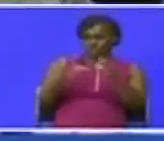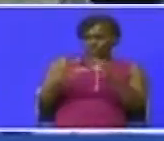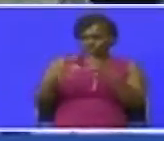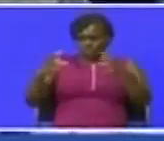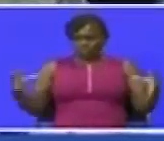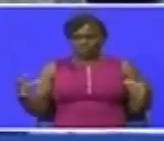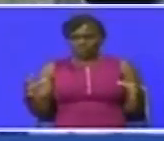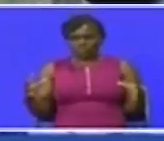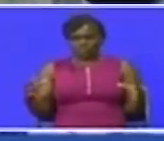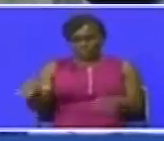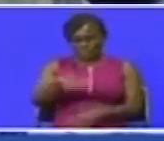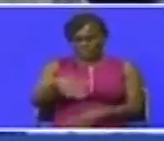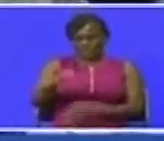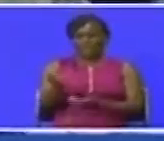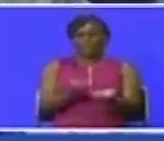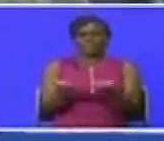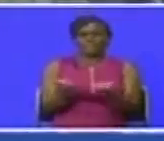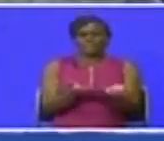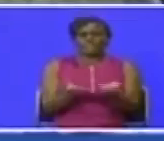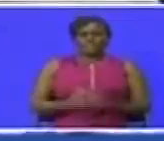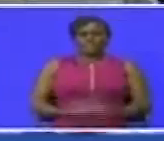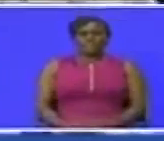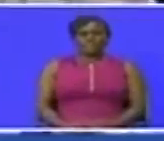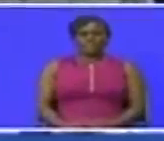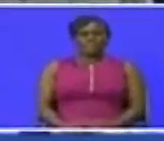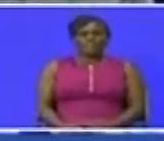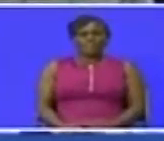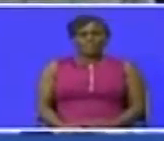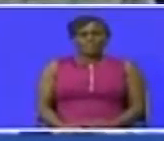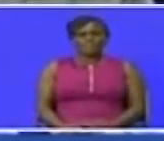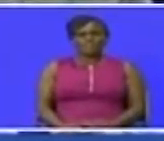Comesa to boost trade in the region.